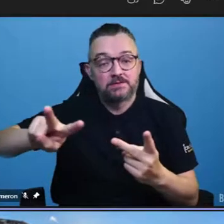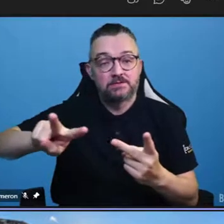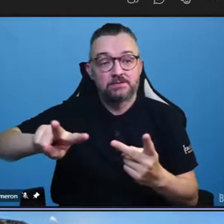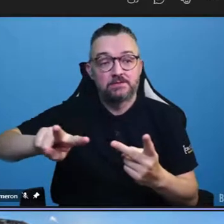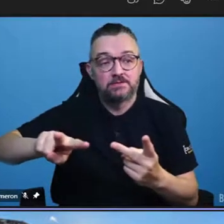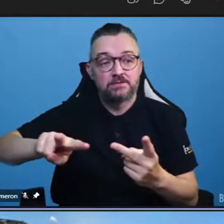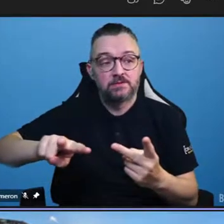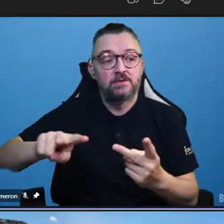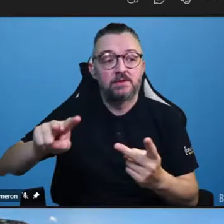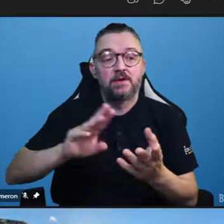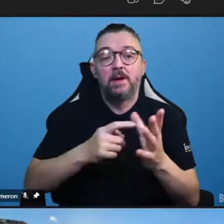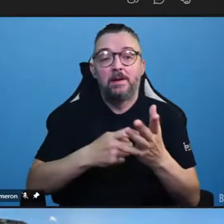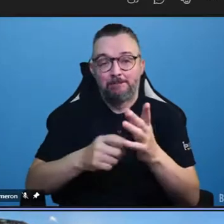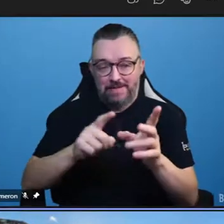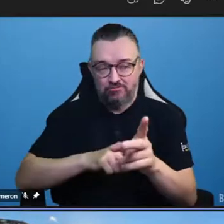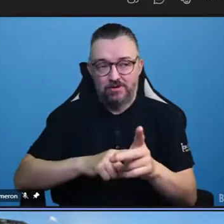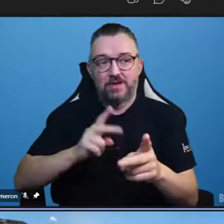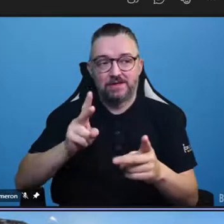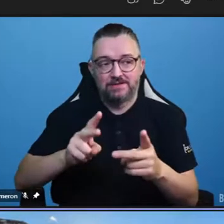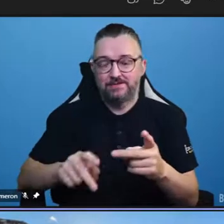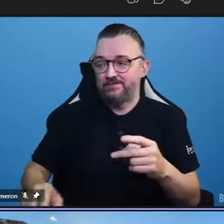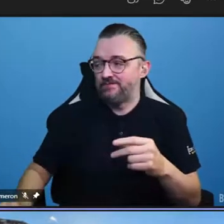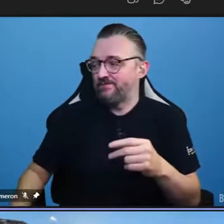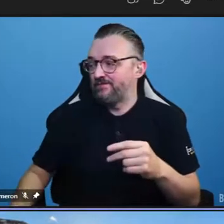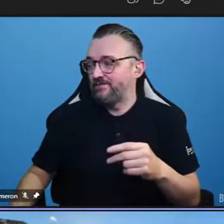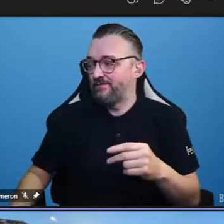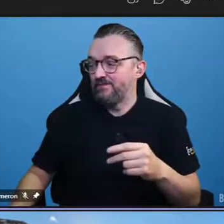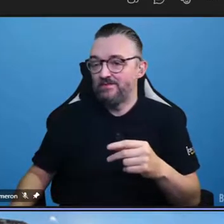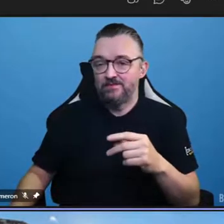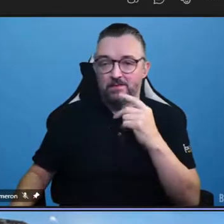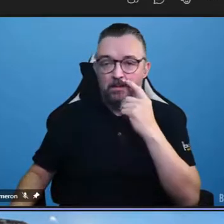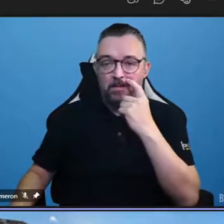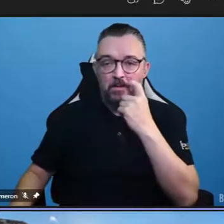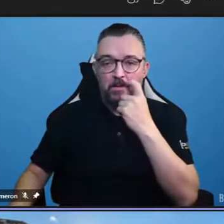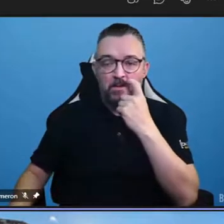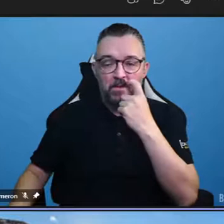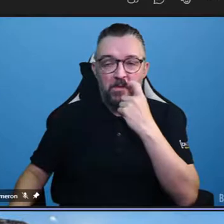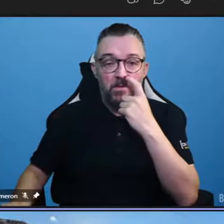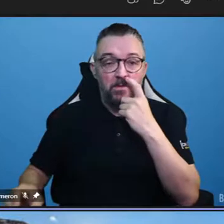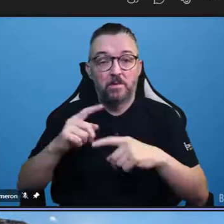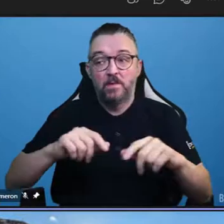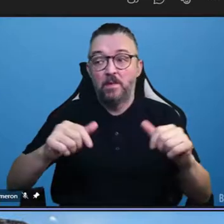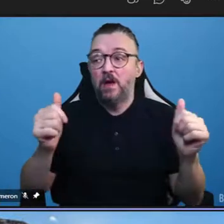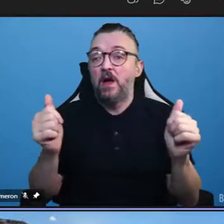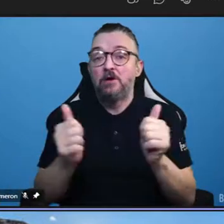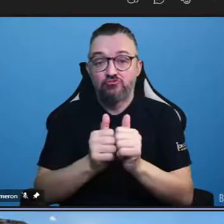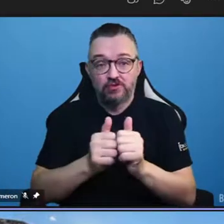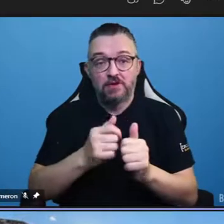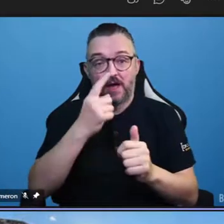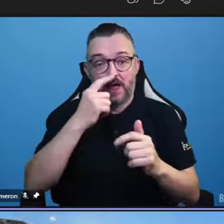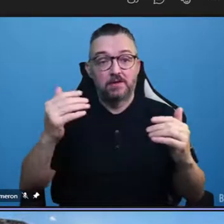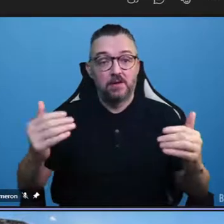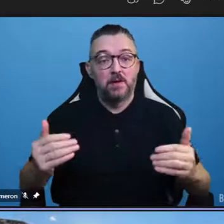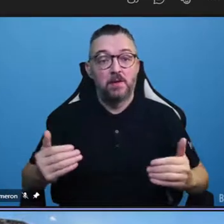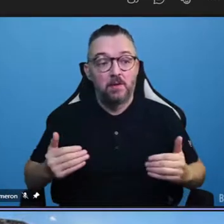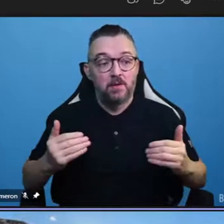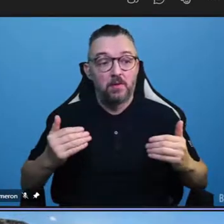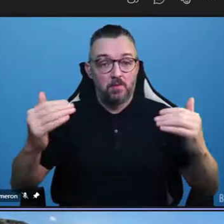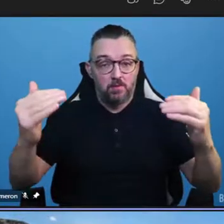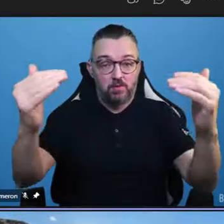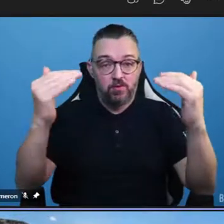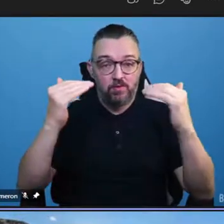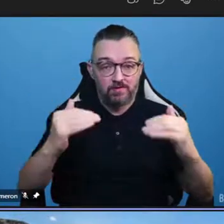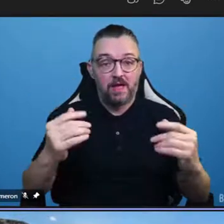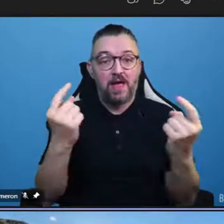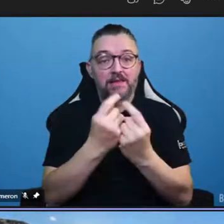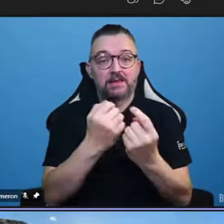I'll second, Eric. Thank you, Mary. And if we're all agreed, we can move on to